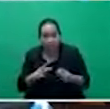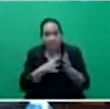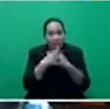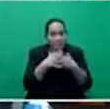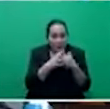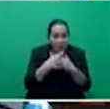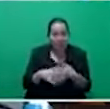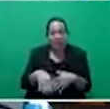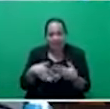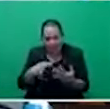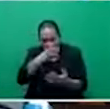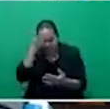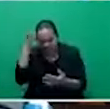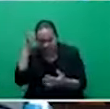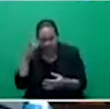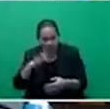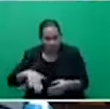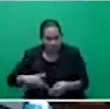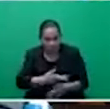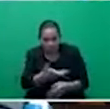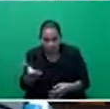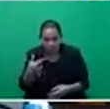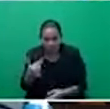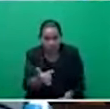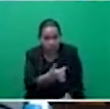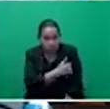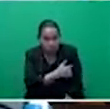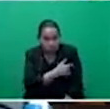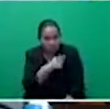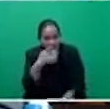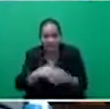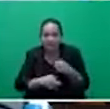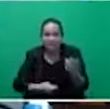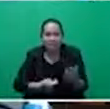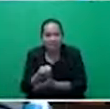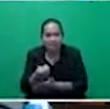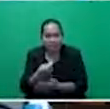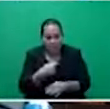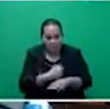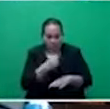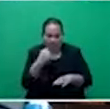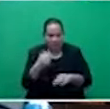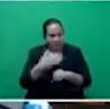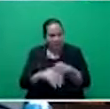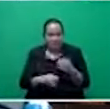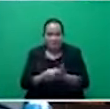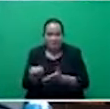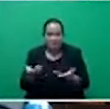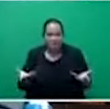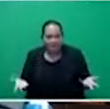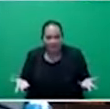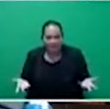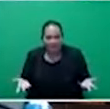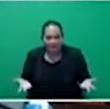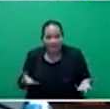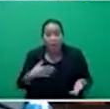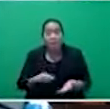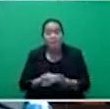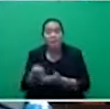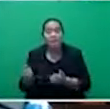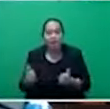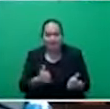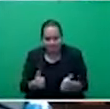Fijian, every one of you in this room that's been vaccinated did not pay a single cent for it. We as a government did not pay a single cent for it. We had to pay for the